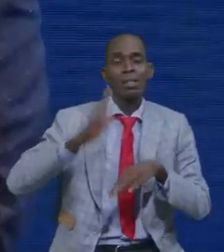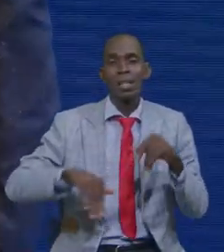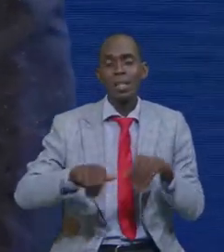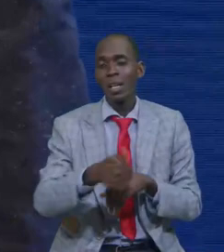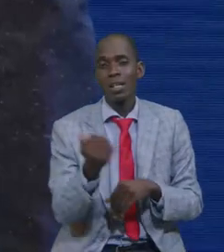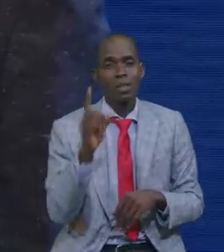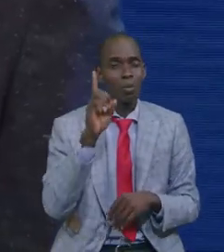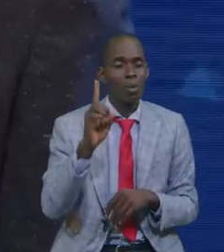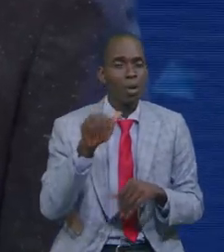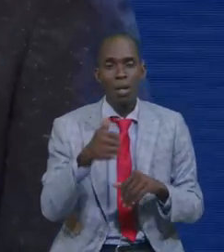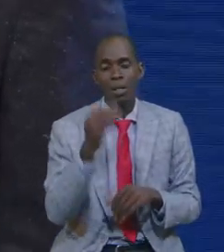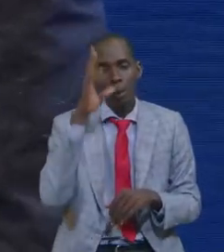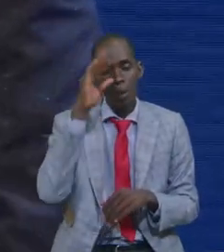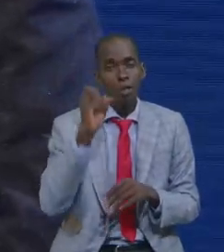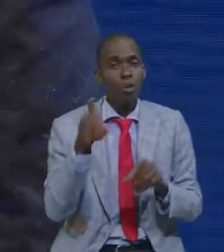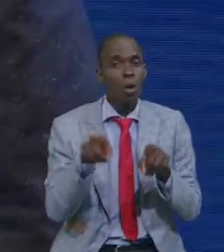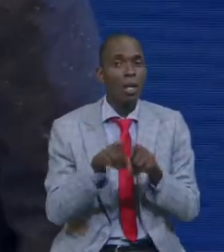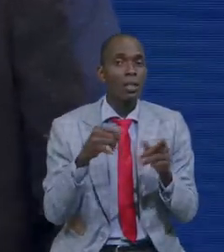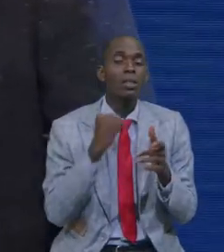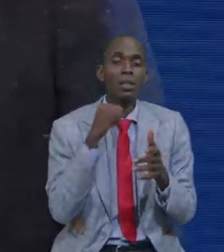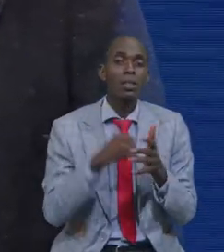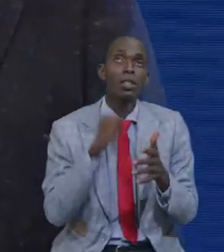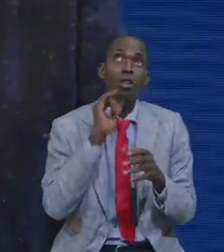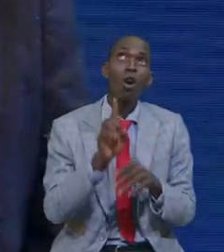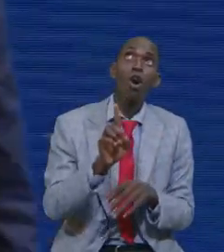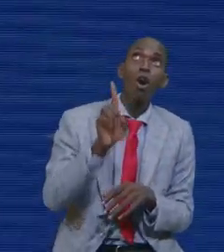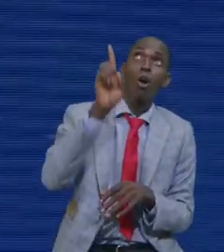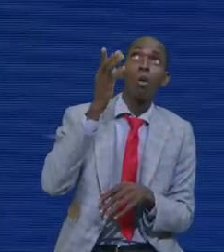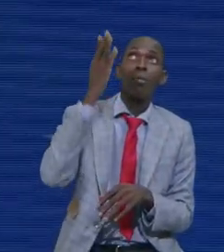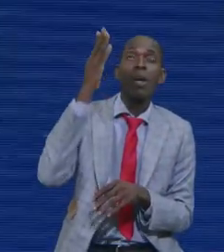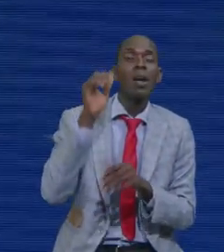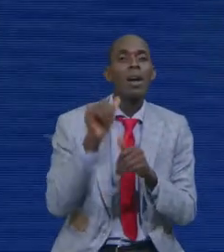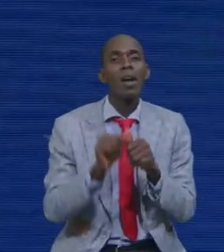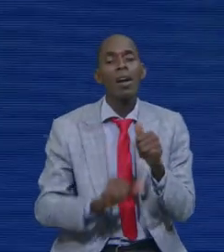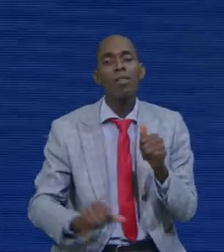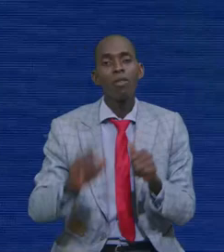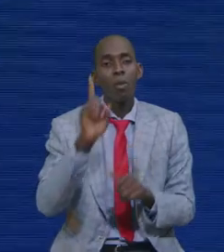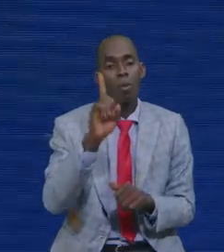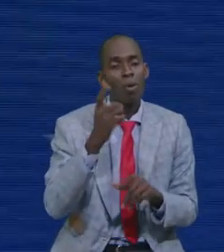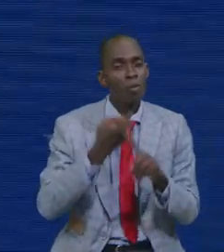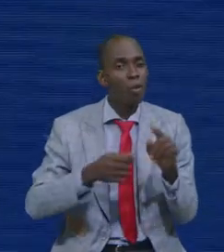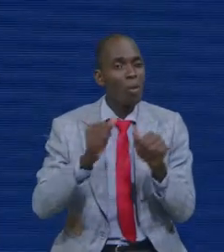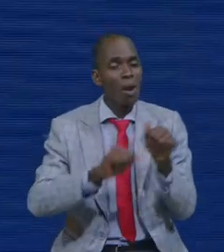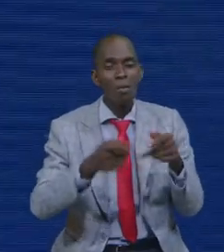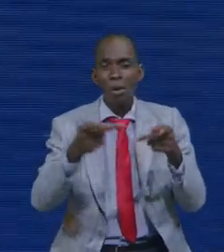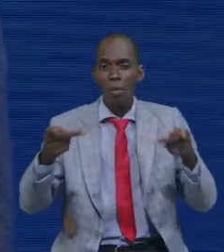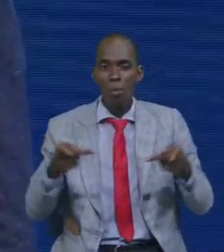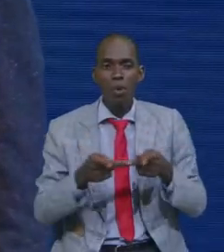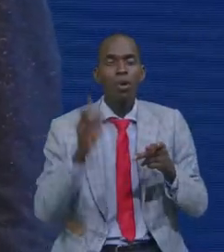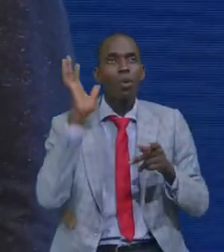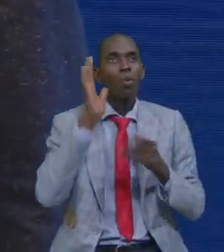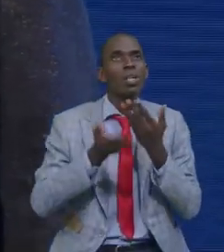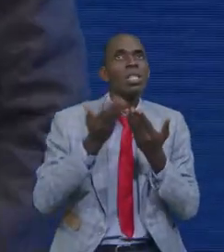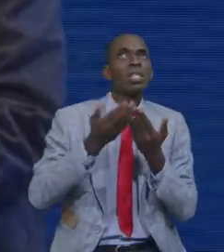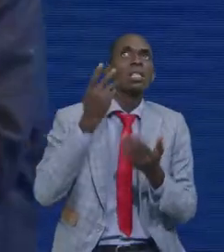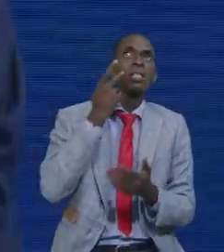that as it is up, everybody from everywhere will look and they'll be